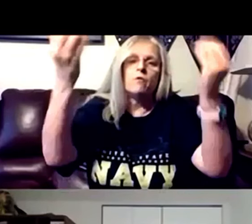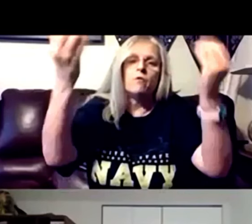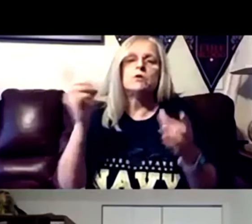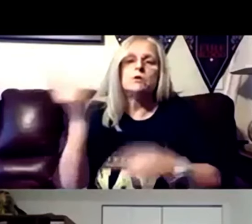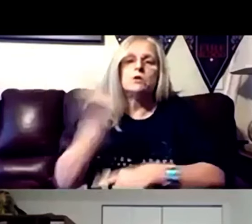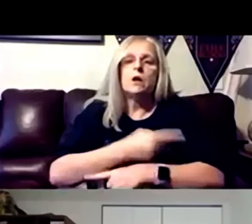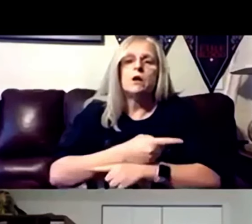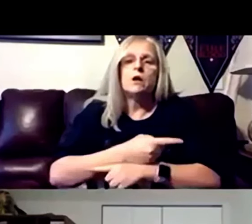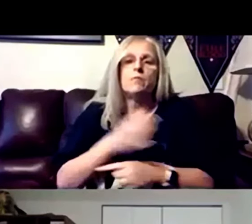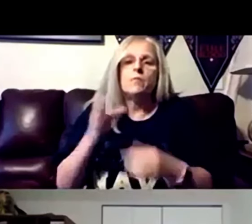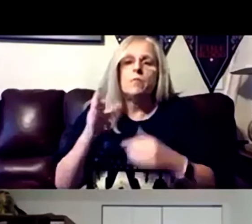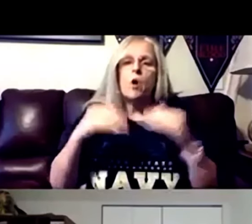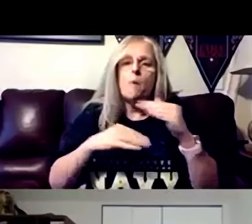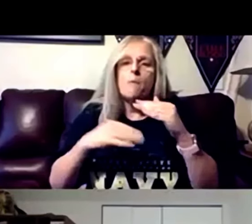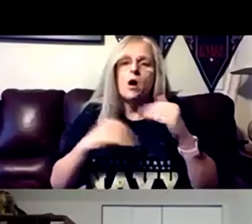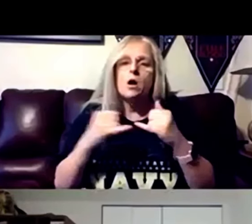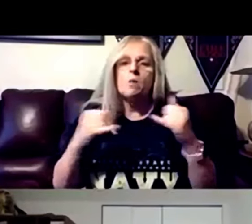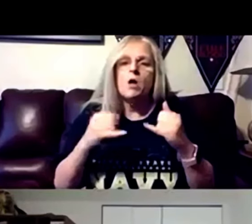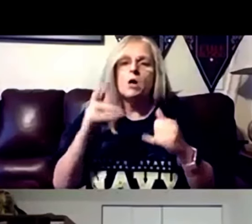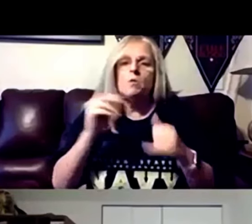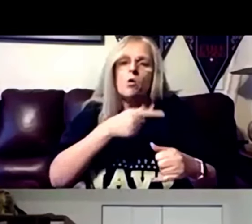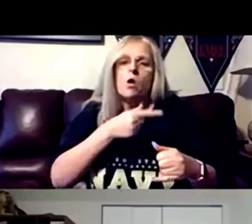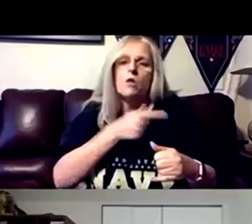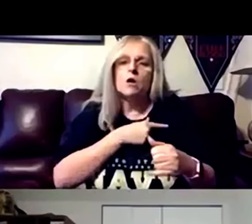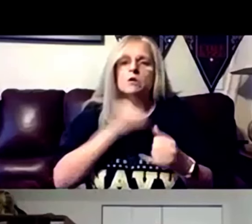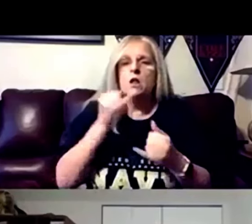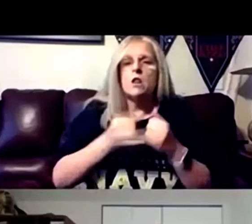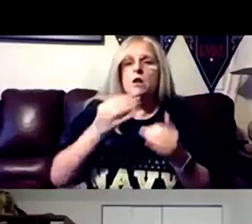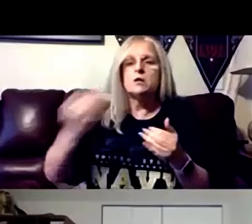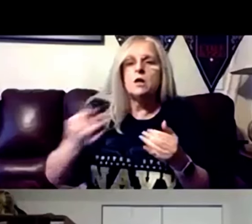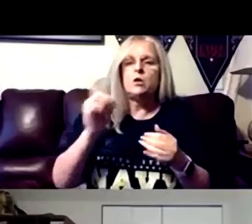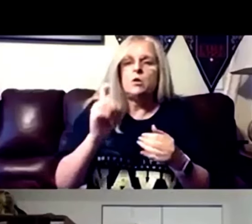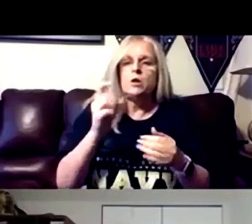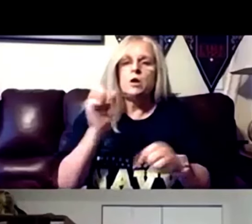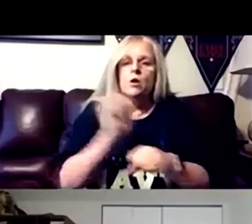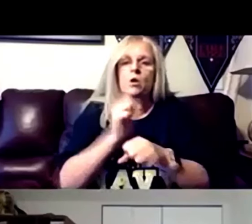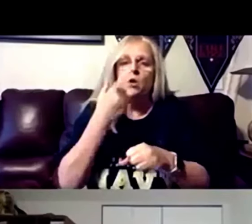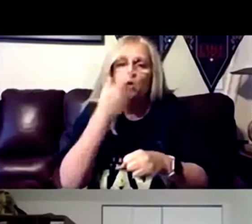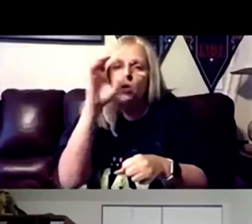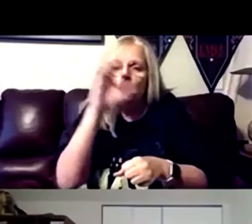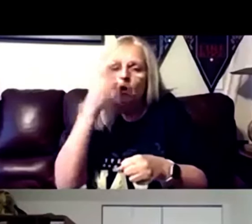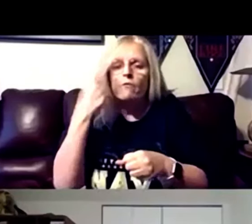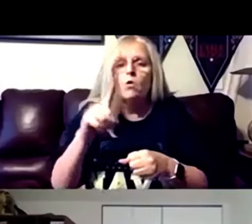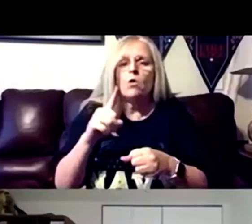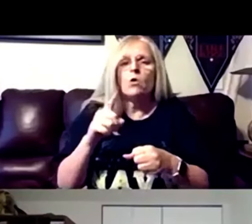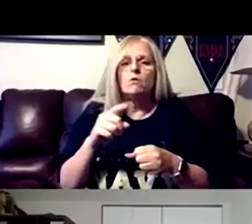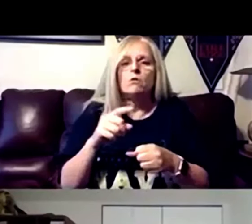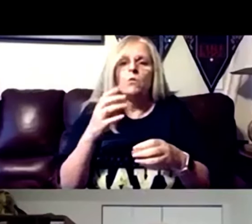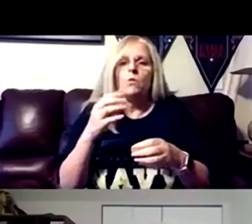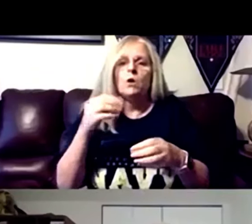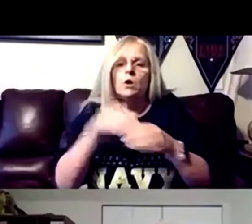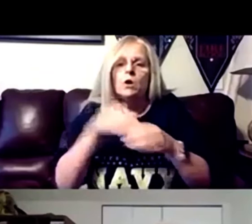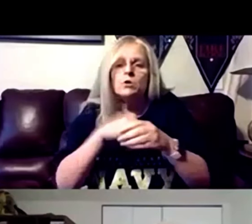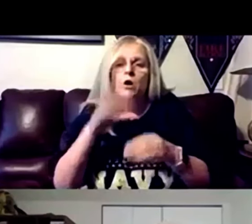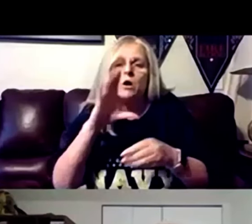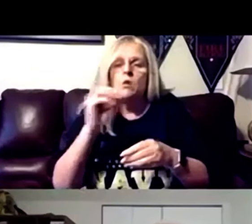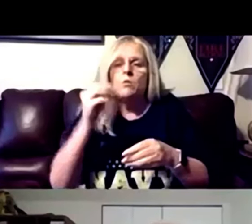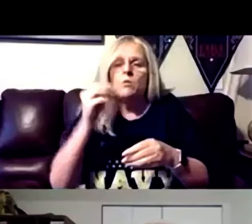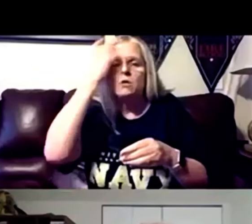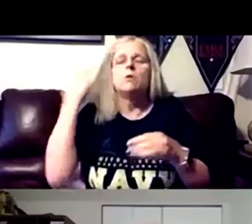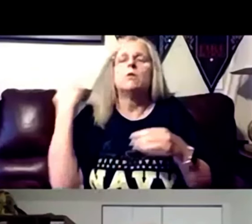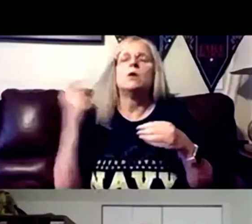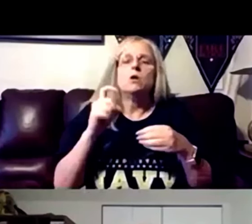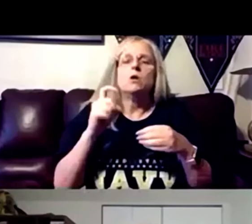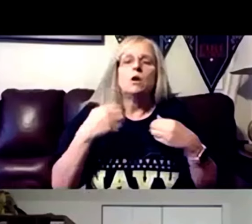no qualifications. And the last thing you really need to look for when you look at a company, you have to find something that